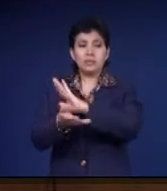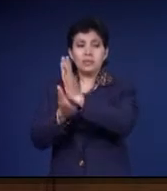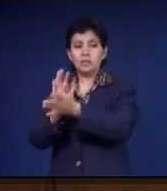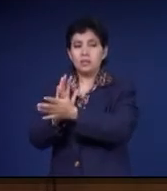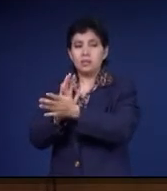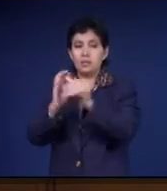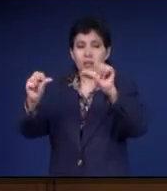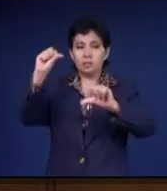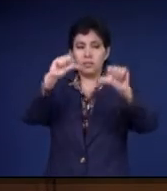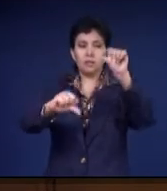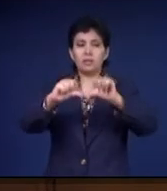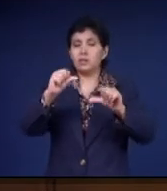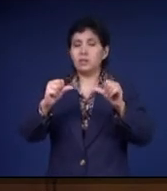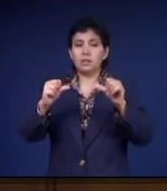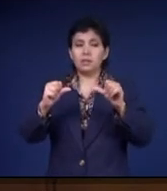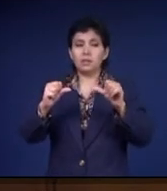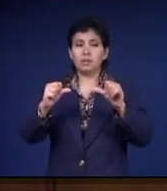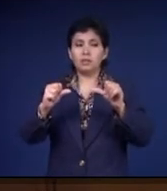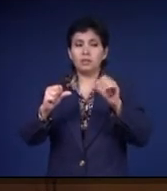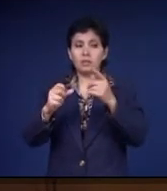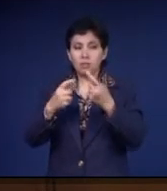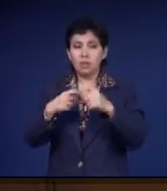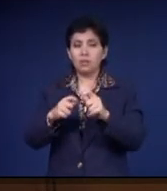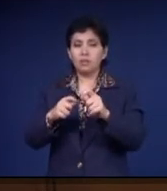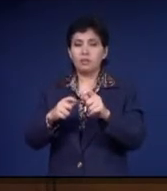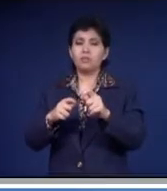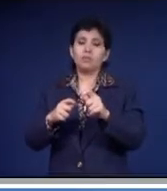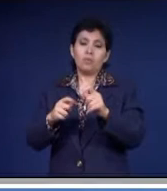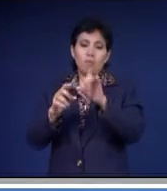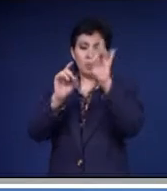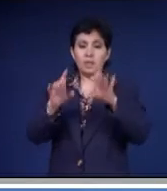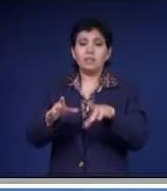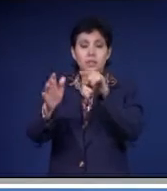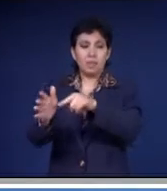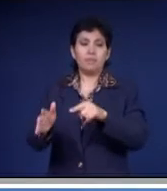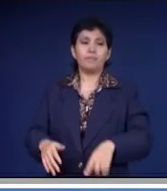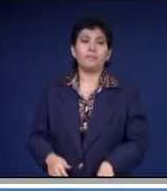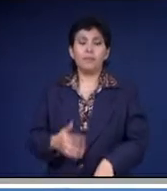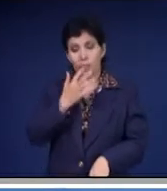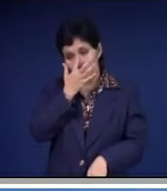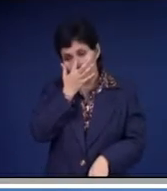that the experimenter doesn't know that you're trying to test helping behavior.